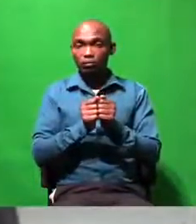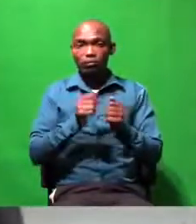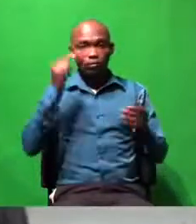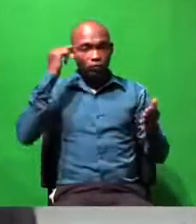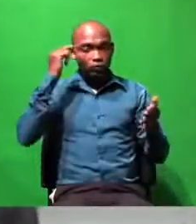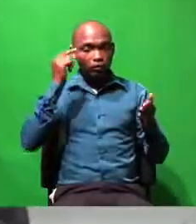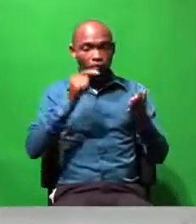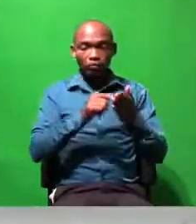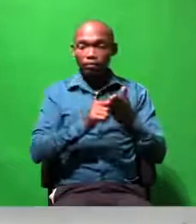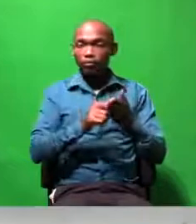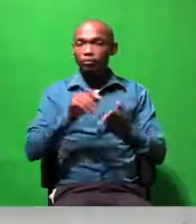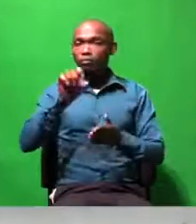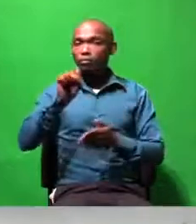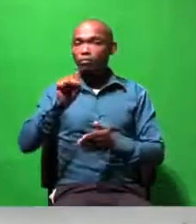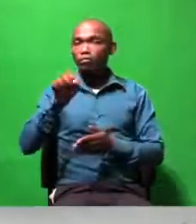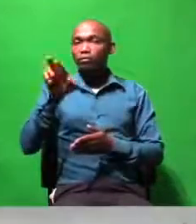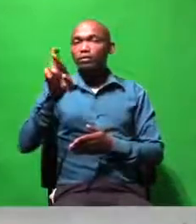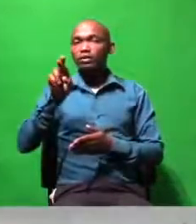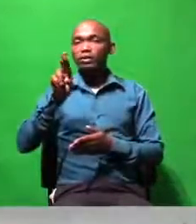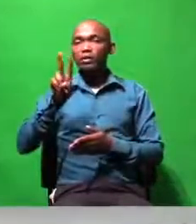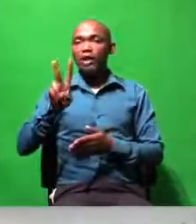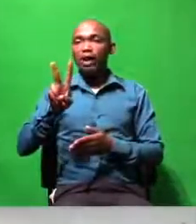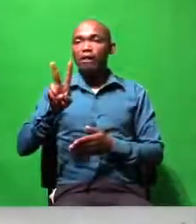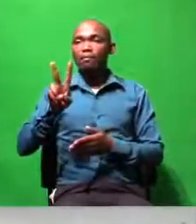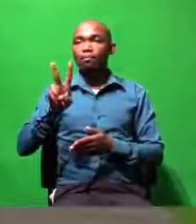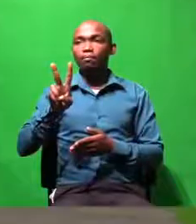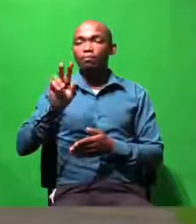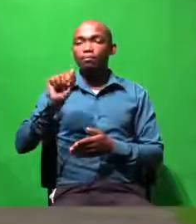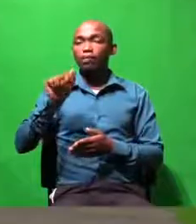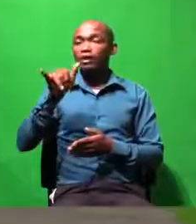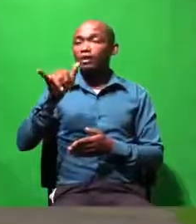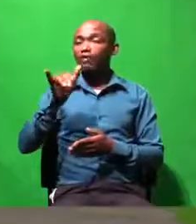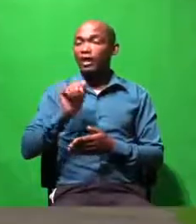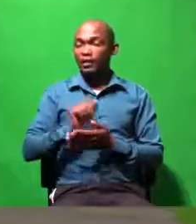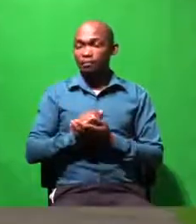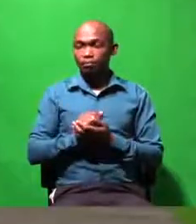of survey and the meaning of survey.